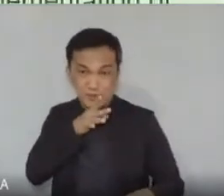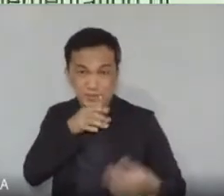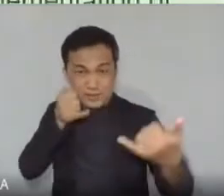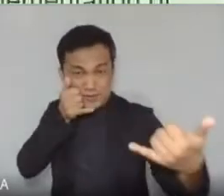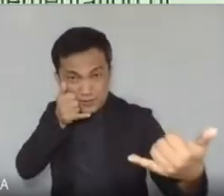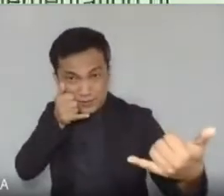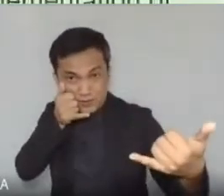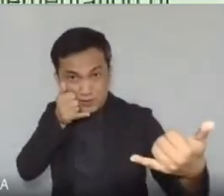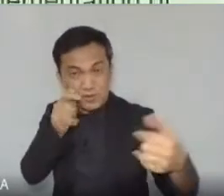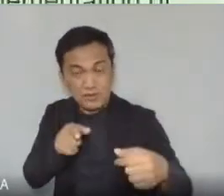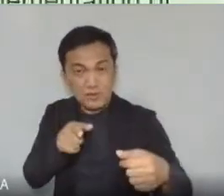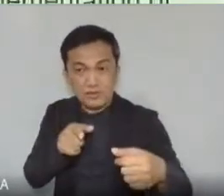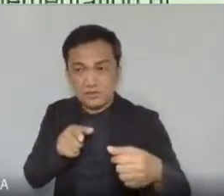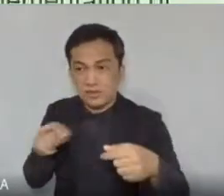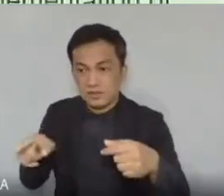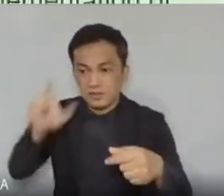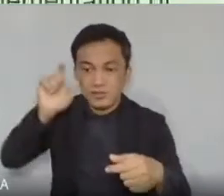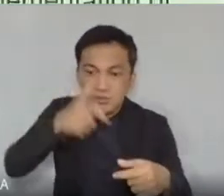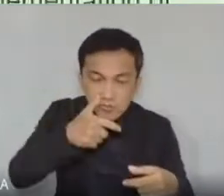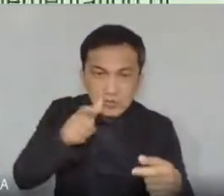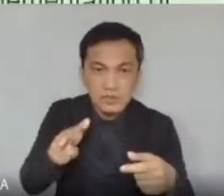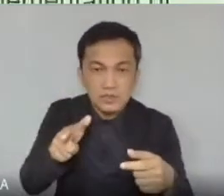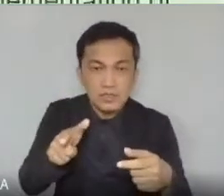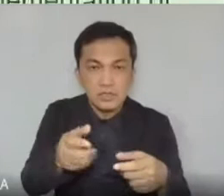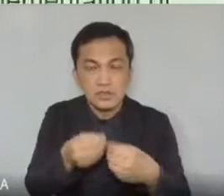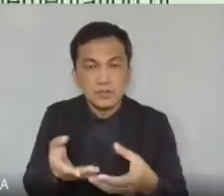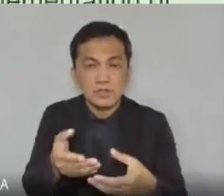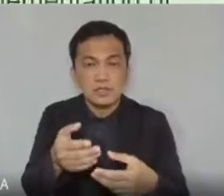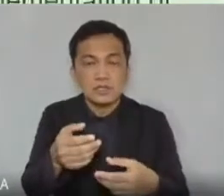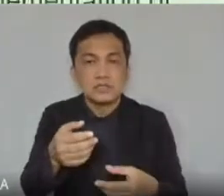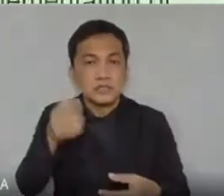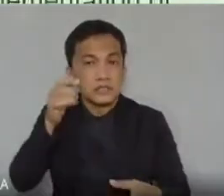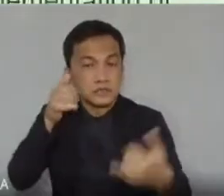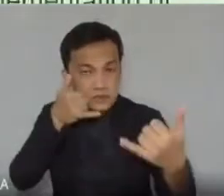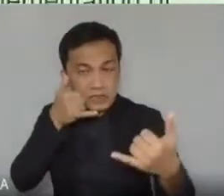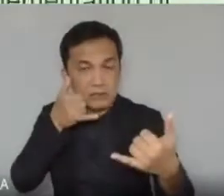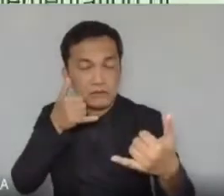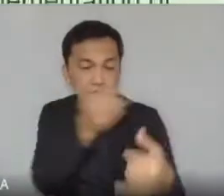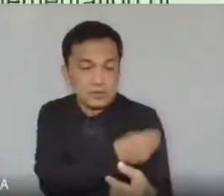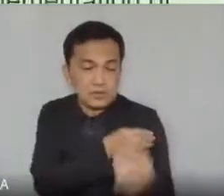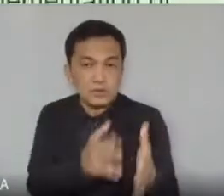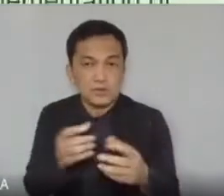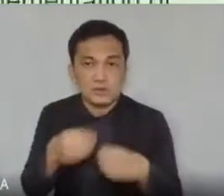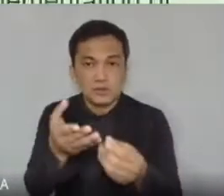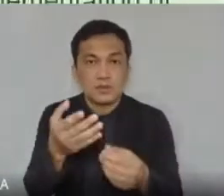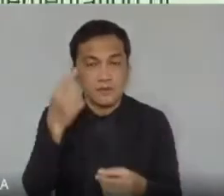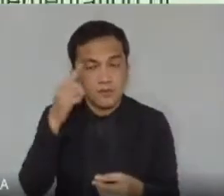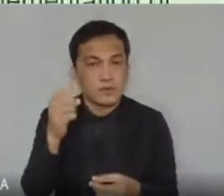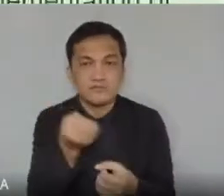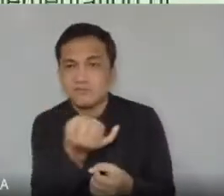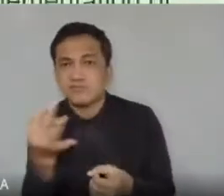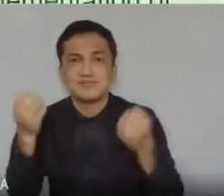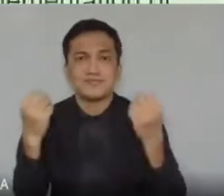when we introduced as 1555 in cooperation with the Department of Interior and Local Government. We